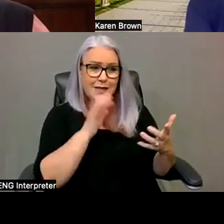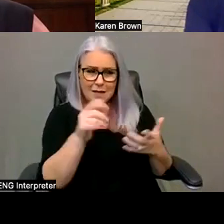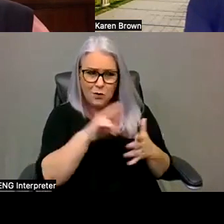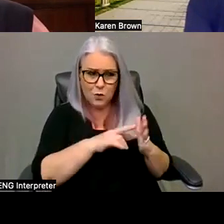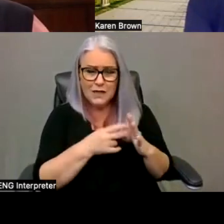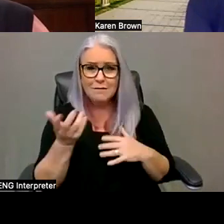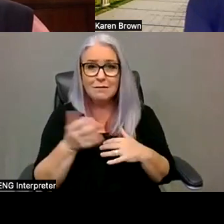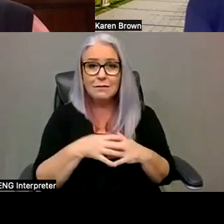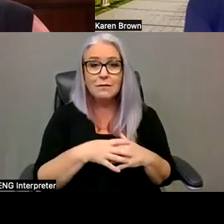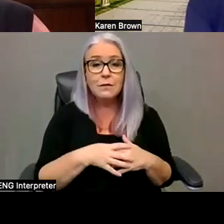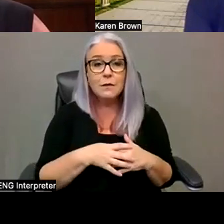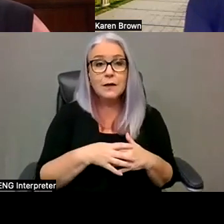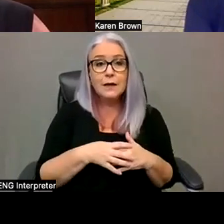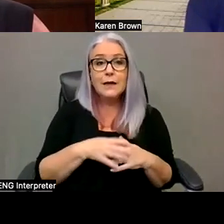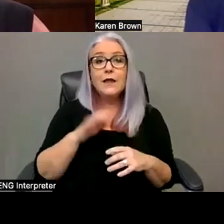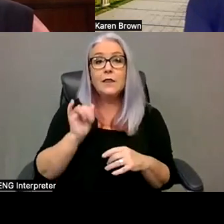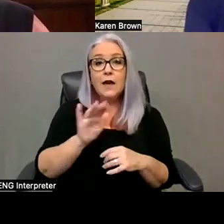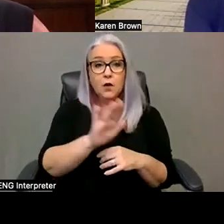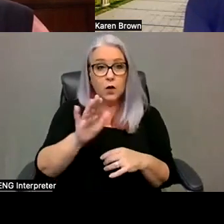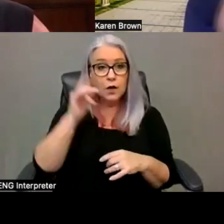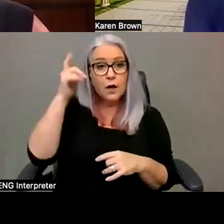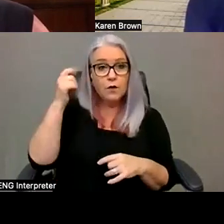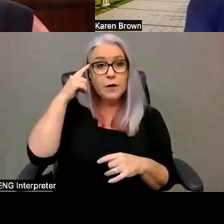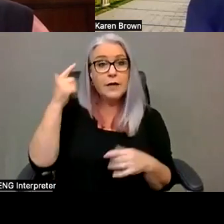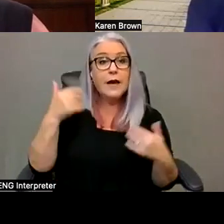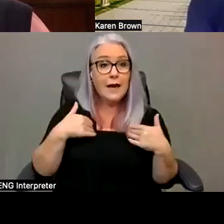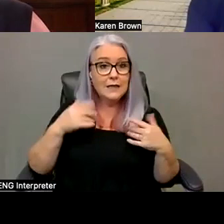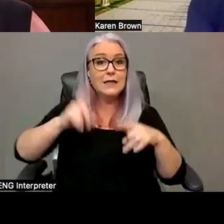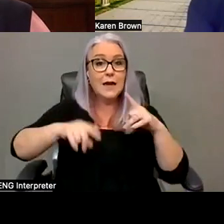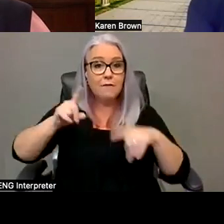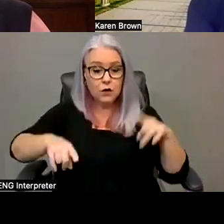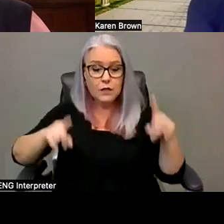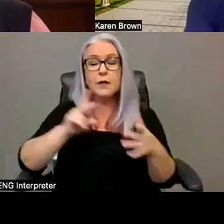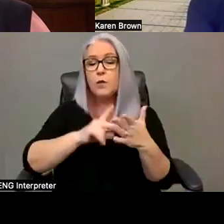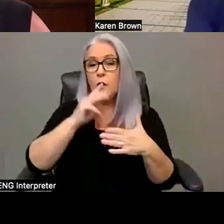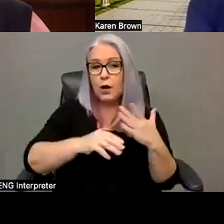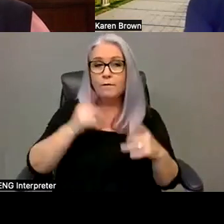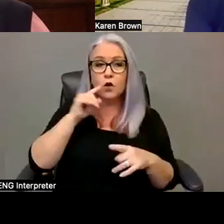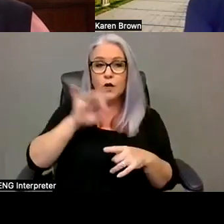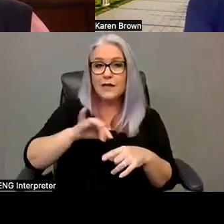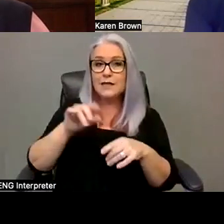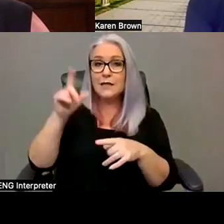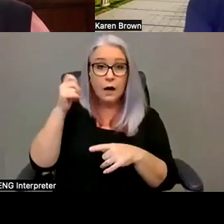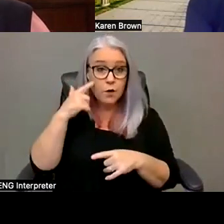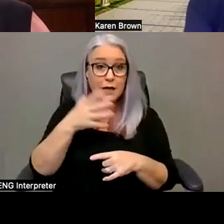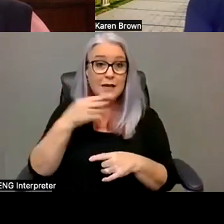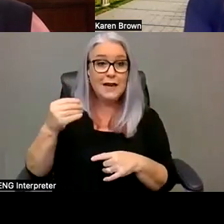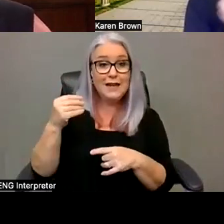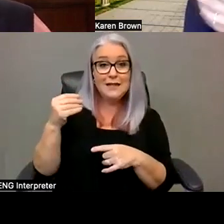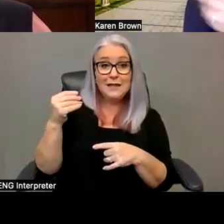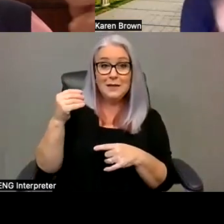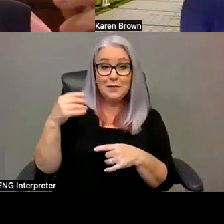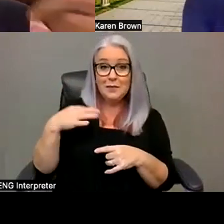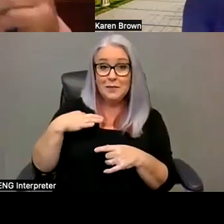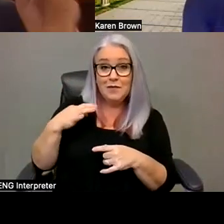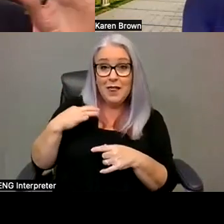mean? That your government has a diversity program for its employees and volunteers. I assume that you know what that is.